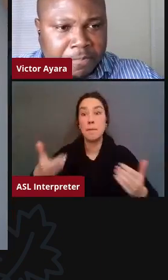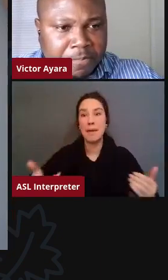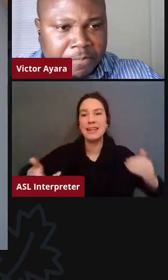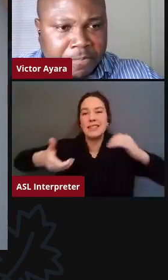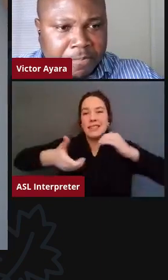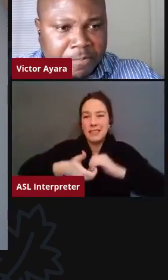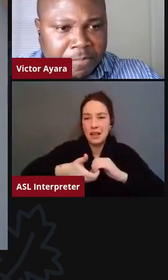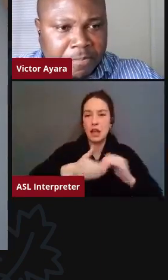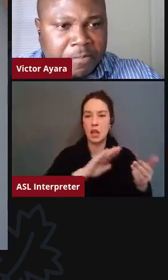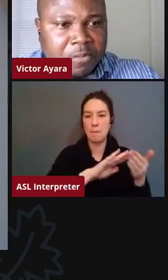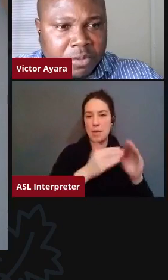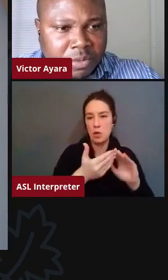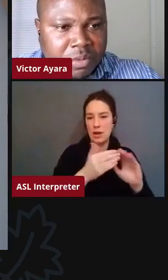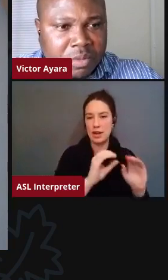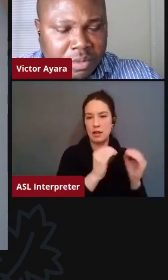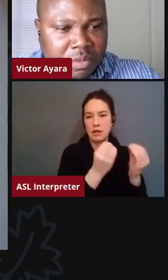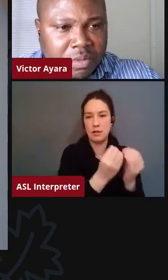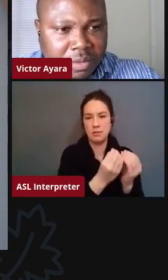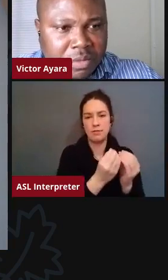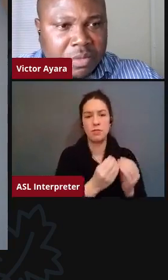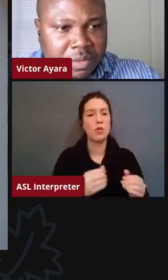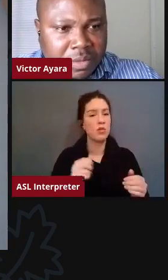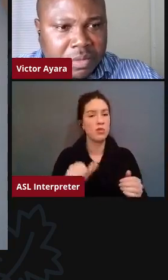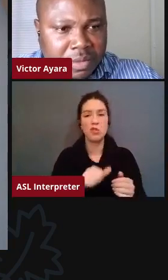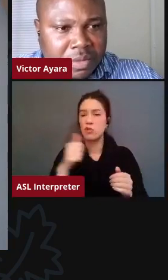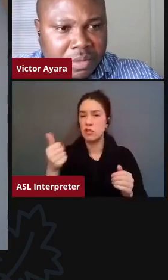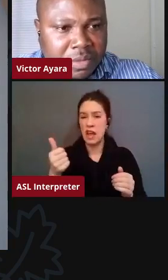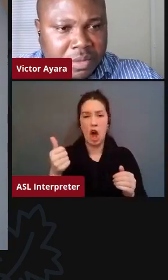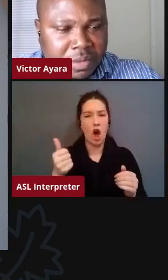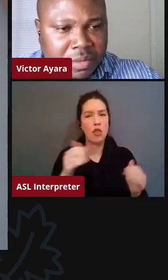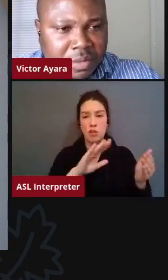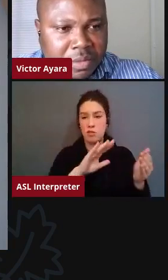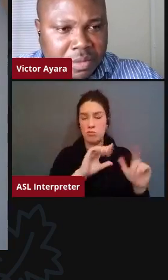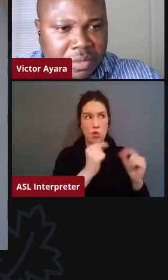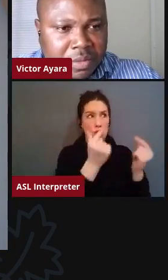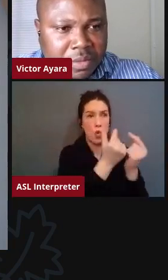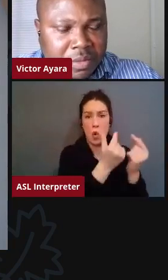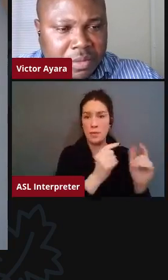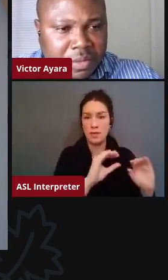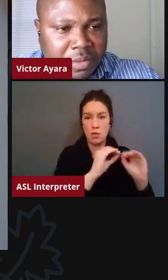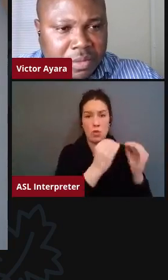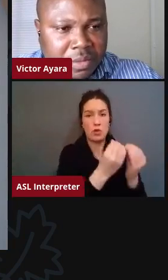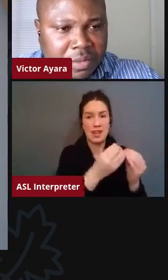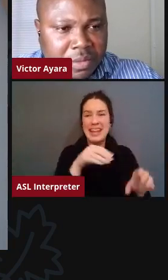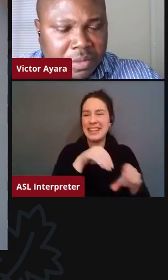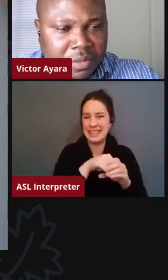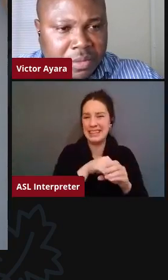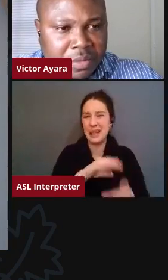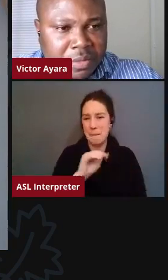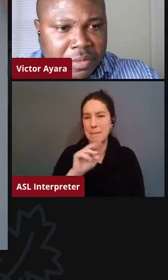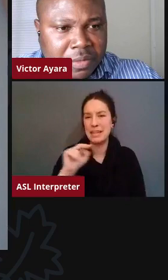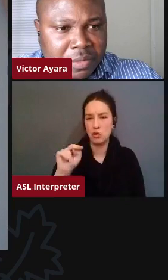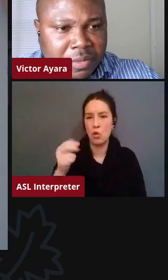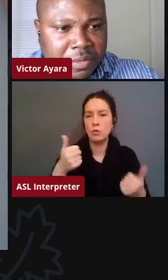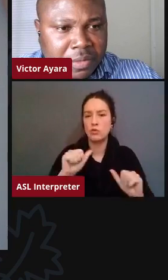with UROC and other sorts of like Cura, other groups at the University of Minnesota to try to partner with community organizations,